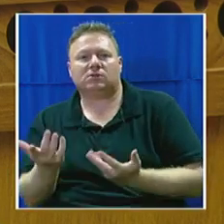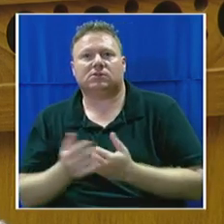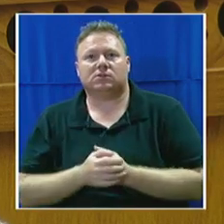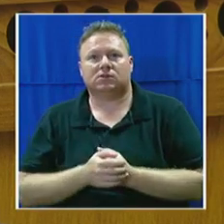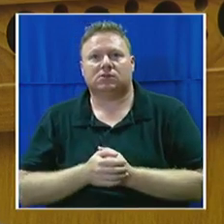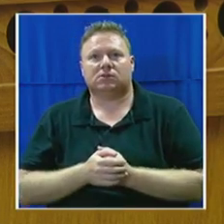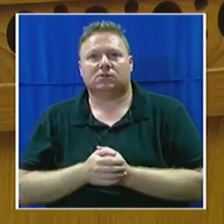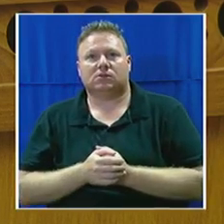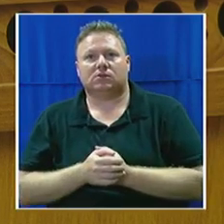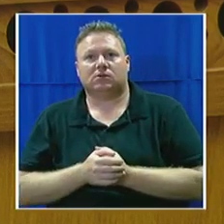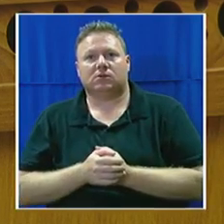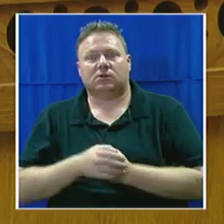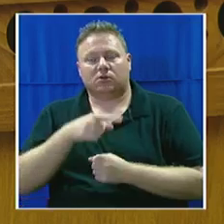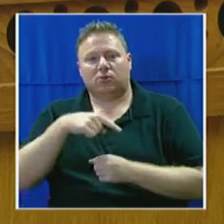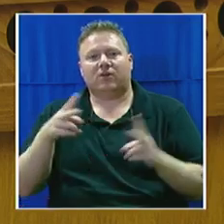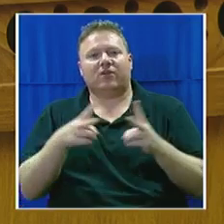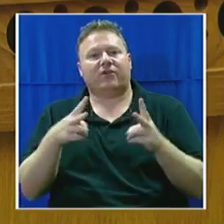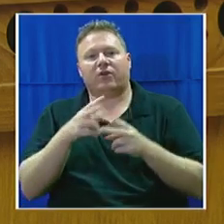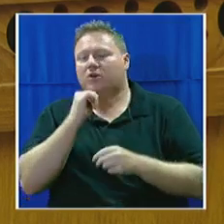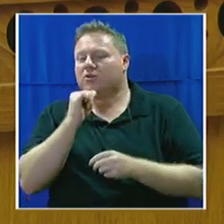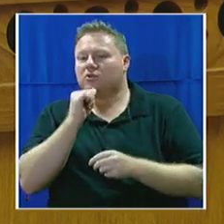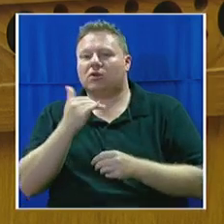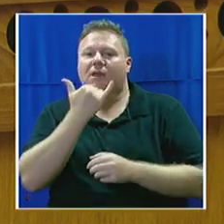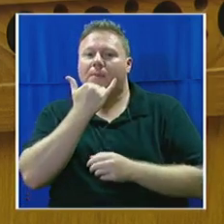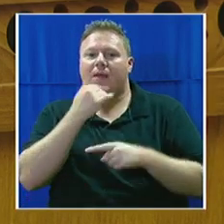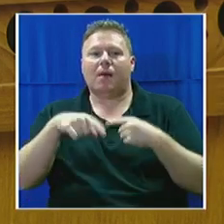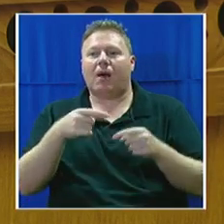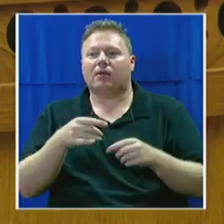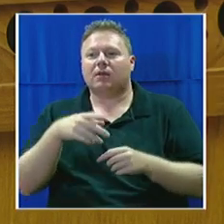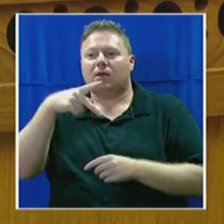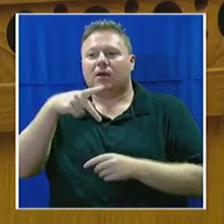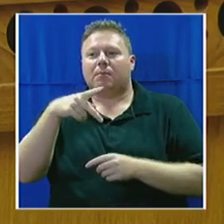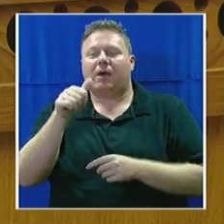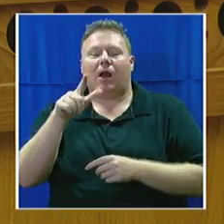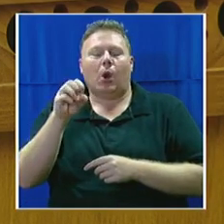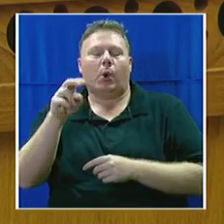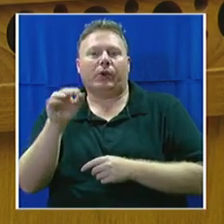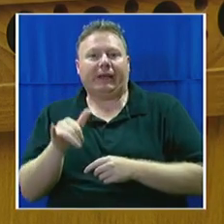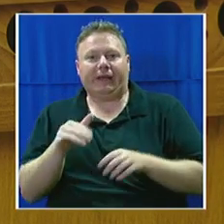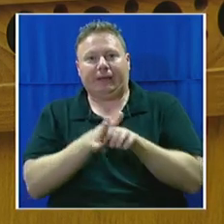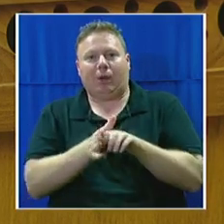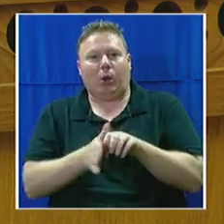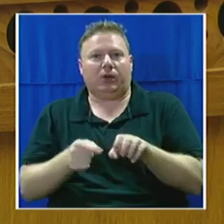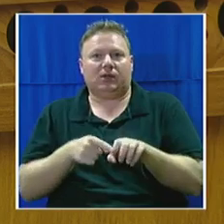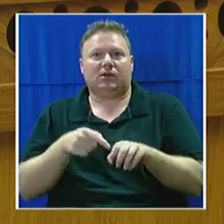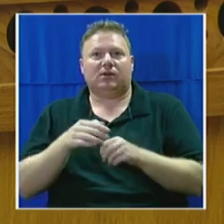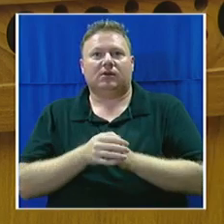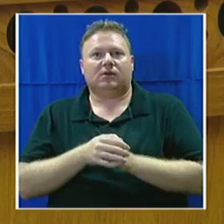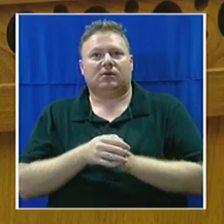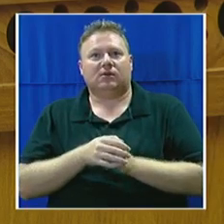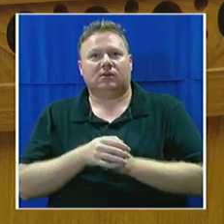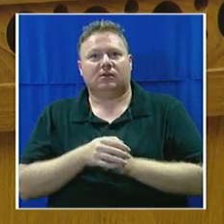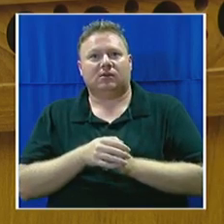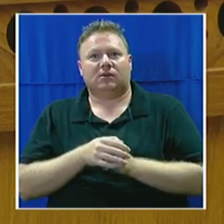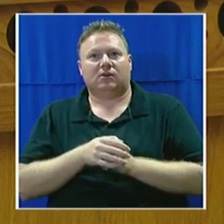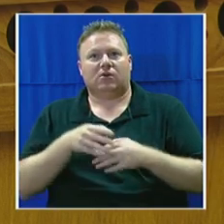yodlula iChina nee-resources ezininzi. Thina sasixakwe yiPoloni sicinga uba sinayo indlela ucoordinator nodila nayo properly and